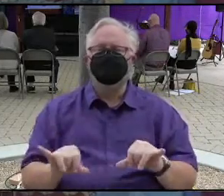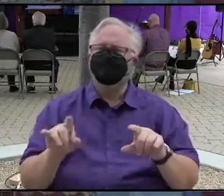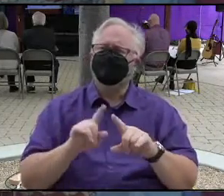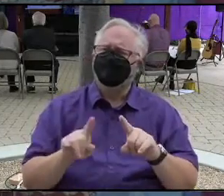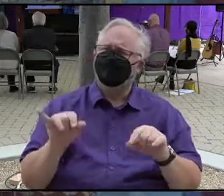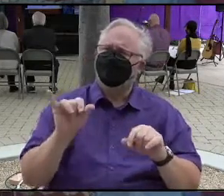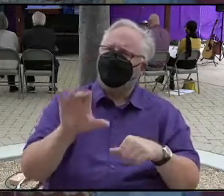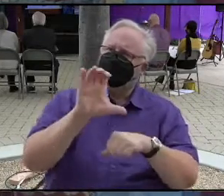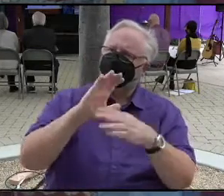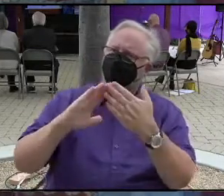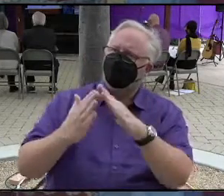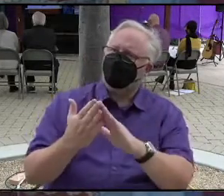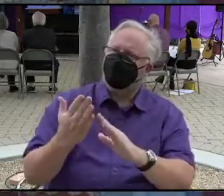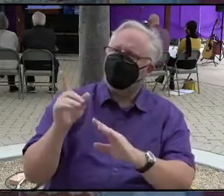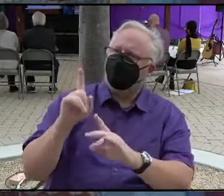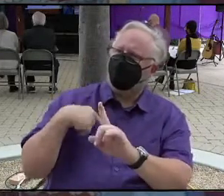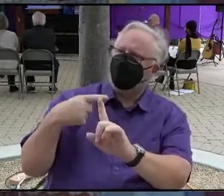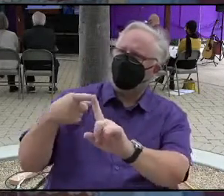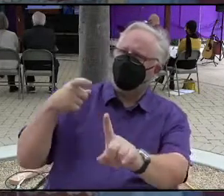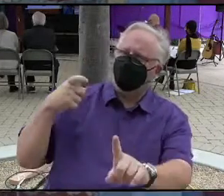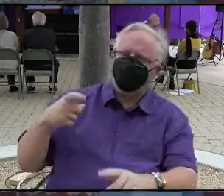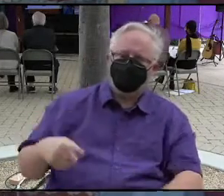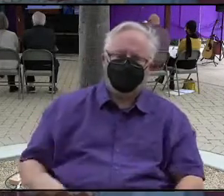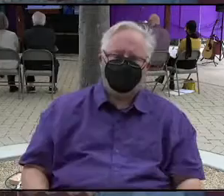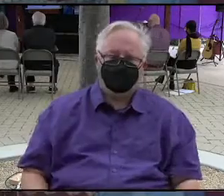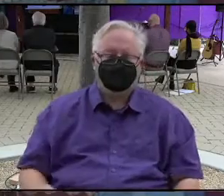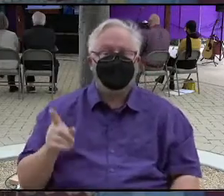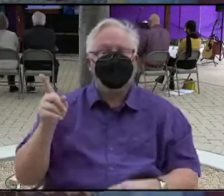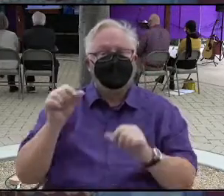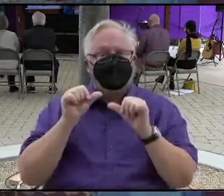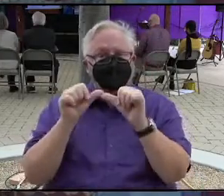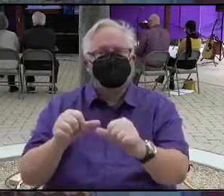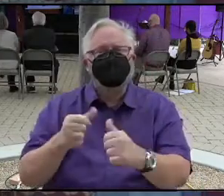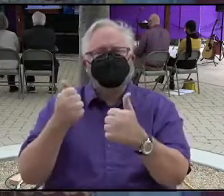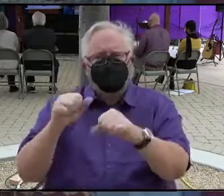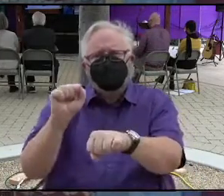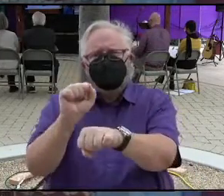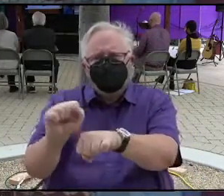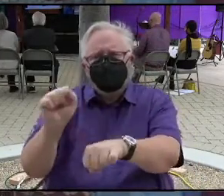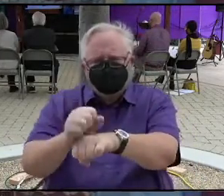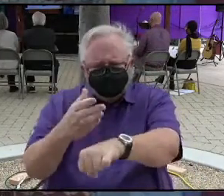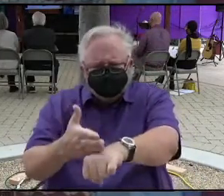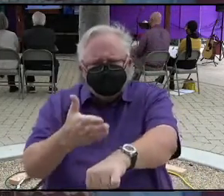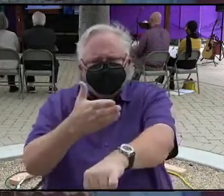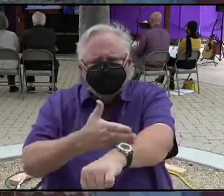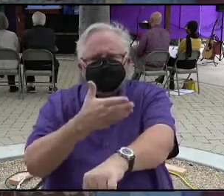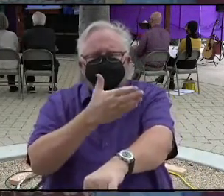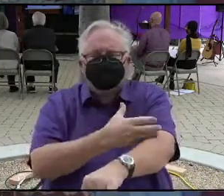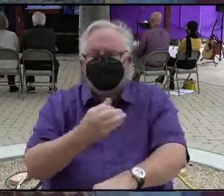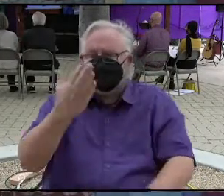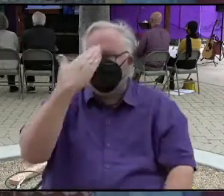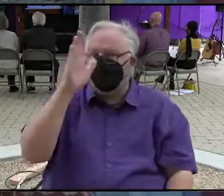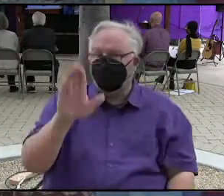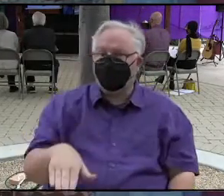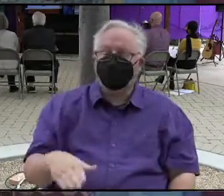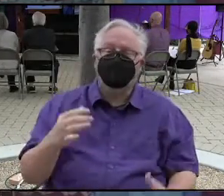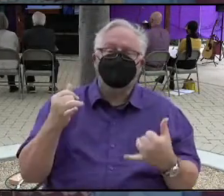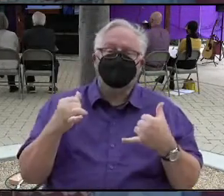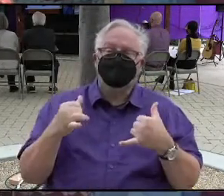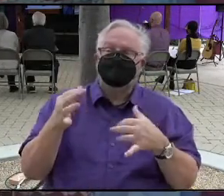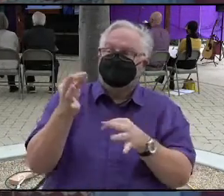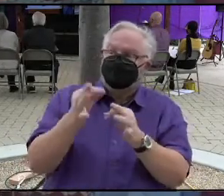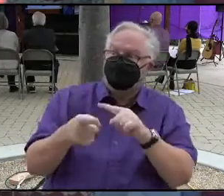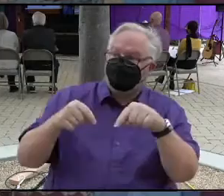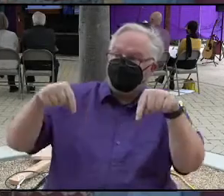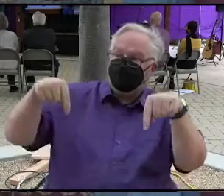that congregation that I come from continues to work on it. And I know, even from just being